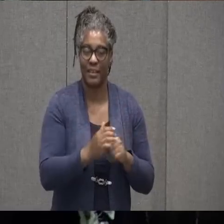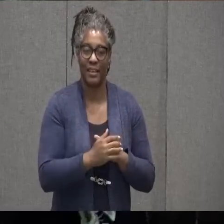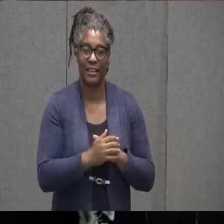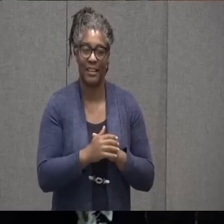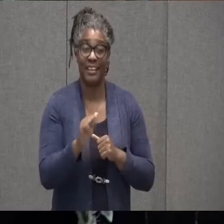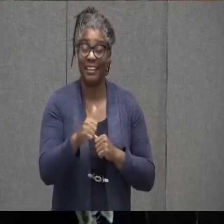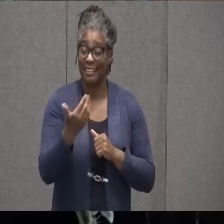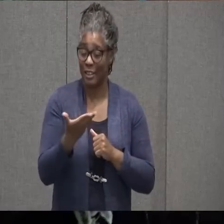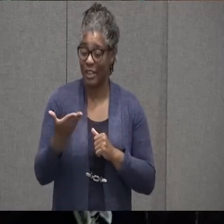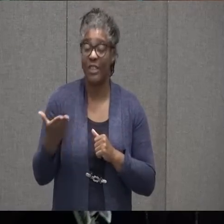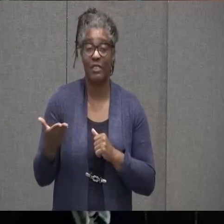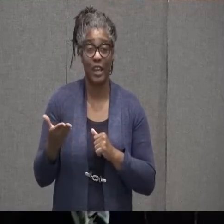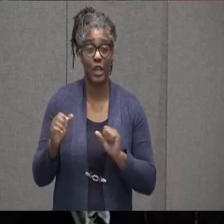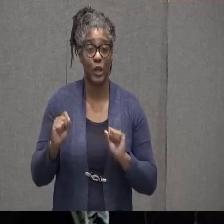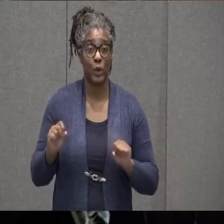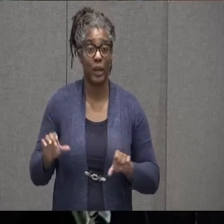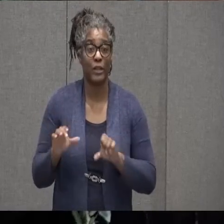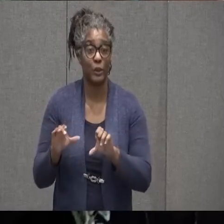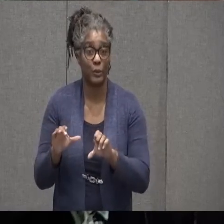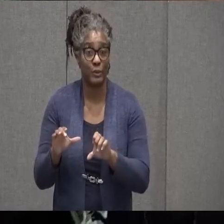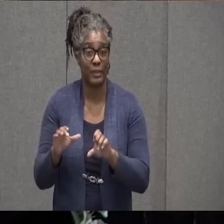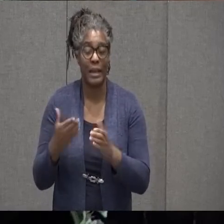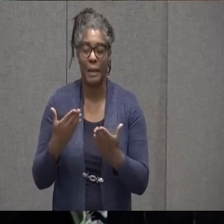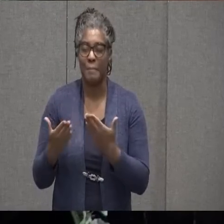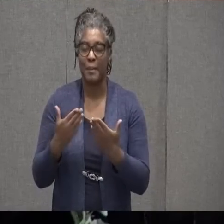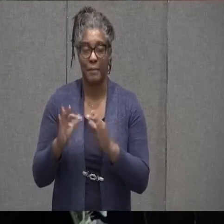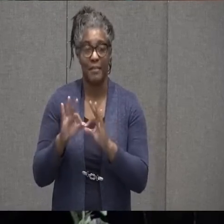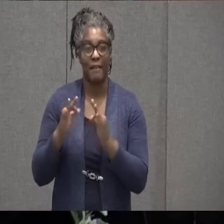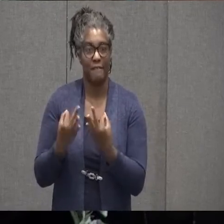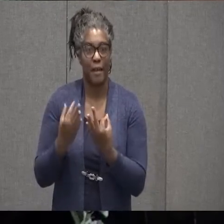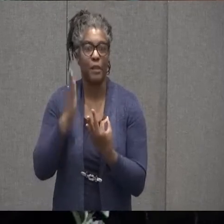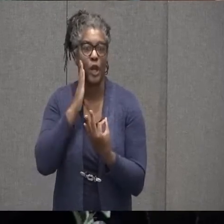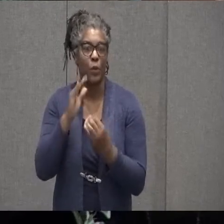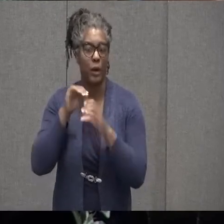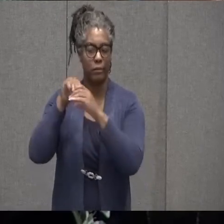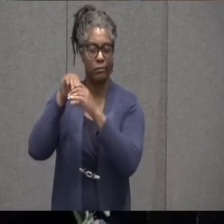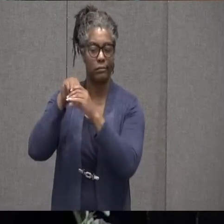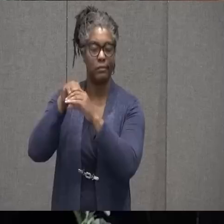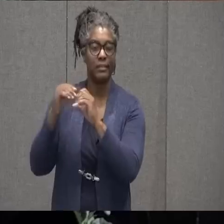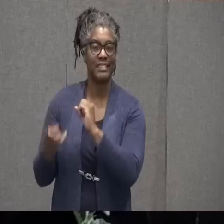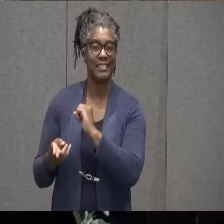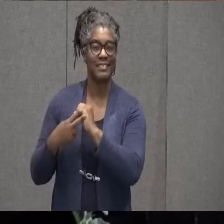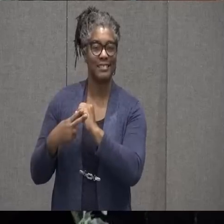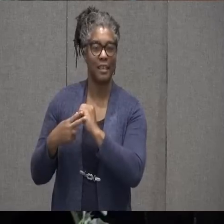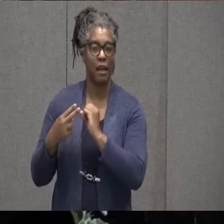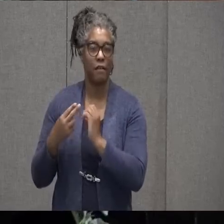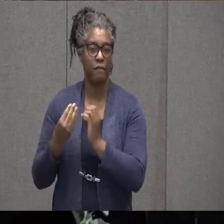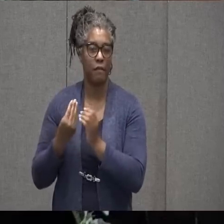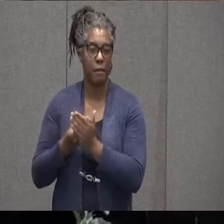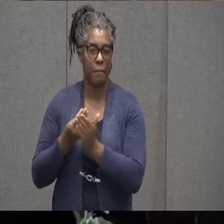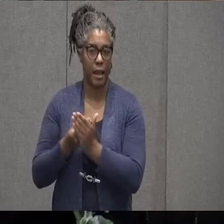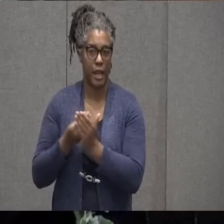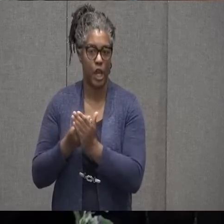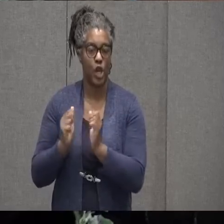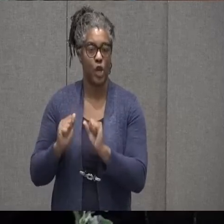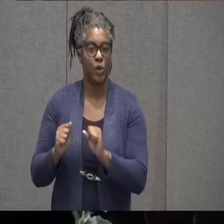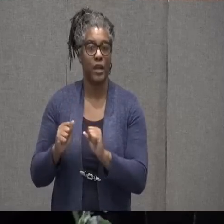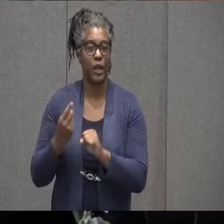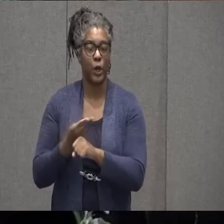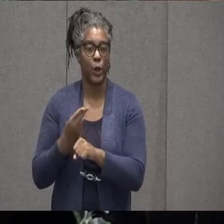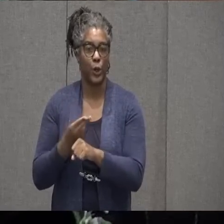Another thing you can do is the family might choose to save some money. You can save money in a piggy bank or a